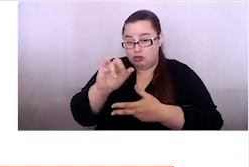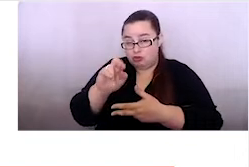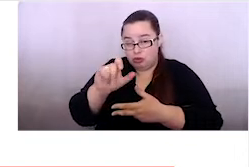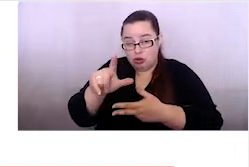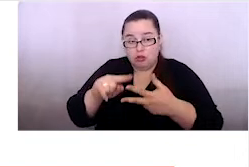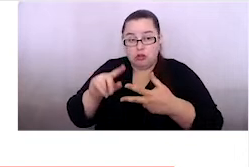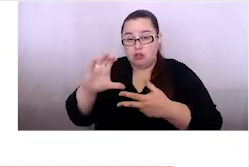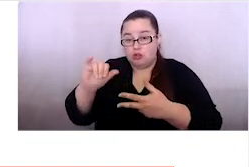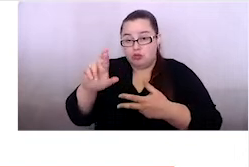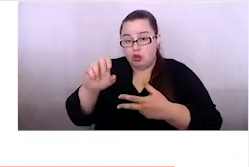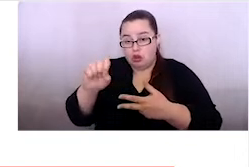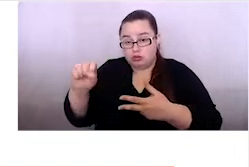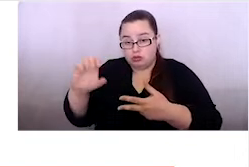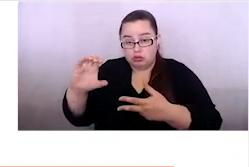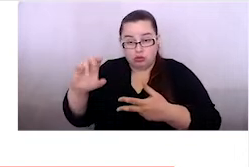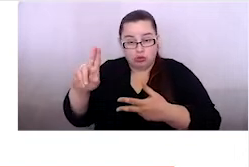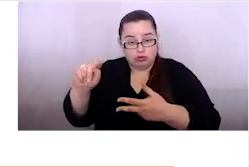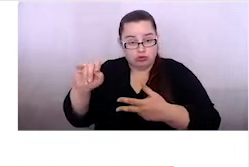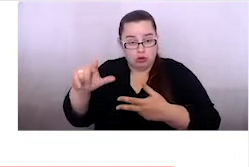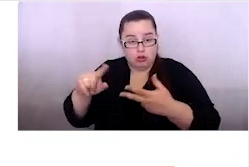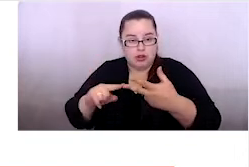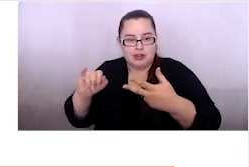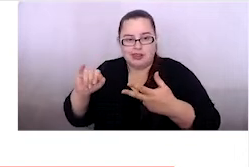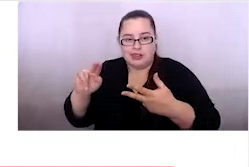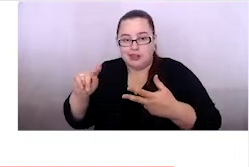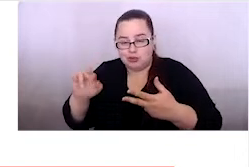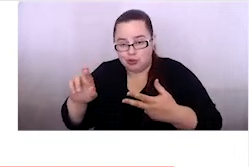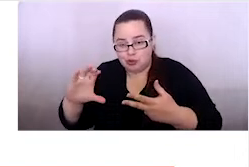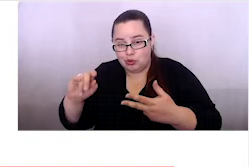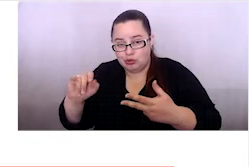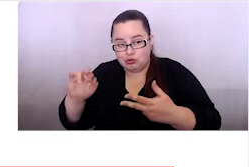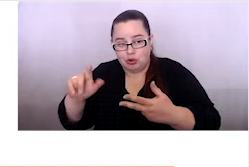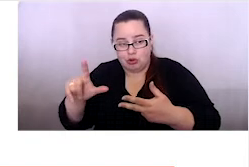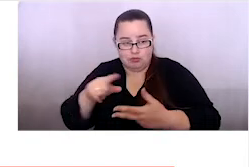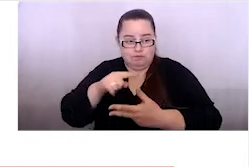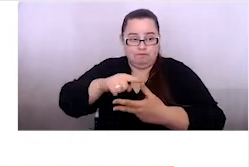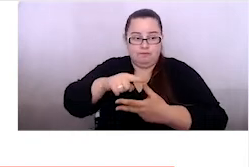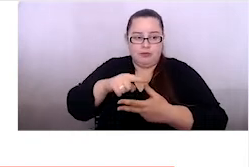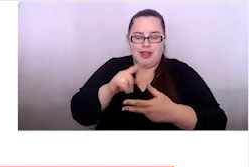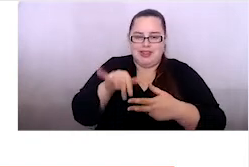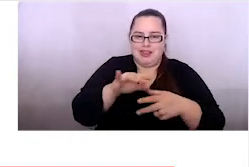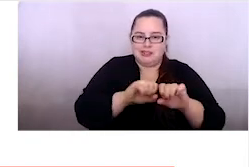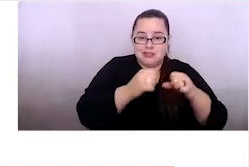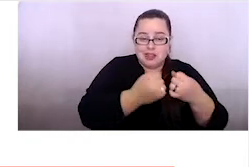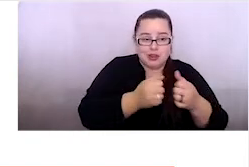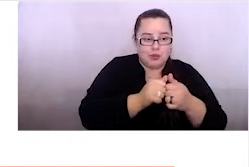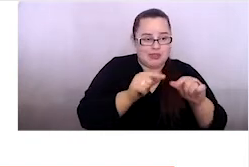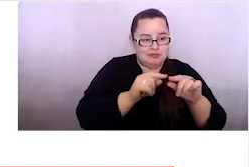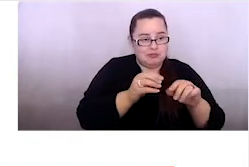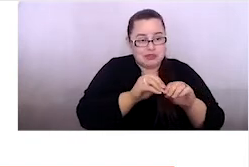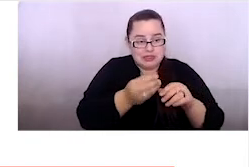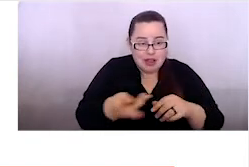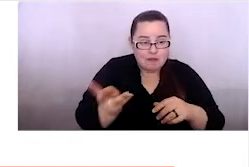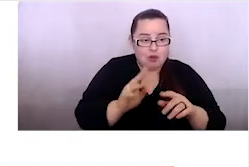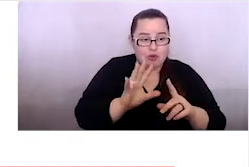intercultural. So multicultural refers to a society that contains several cultural or ethnic groups.